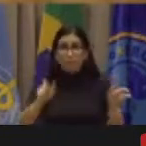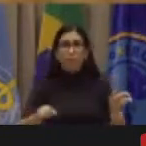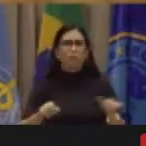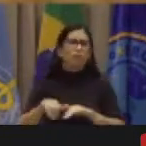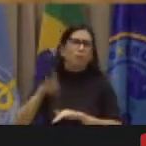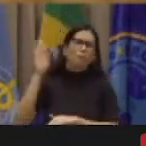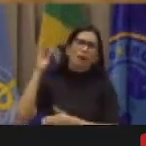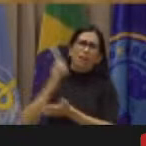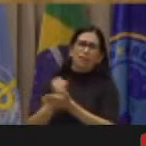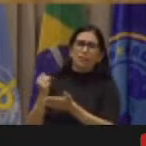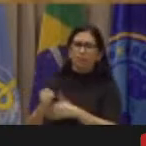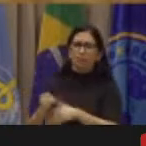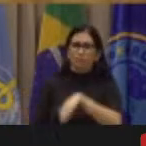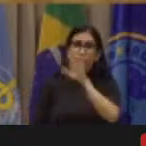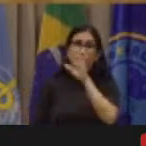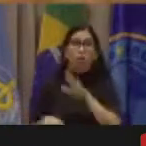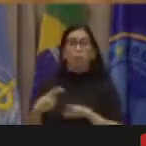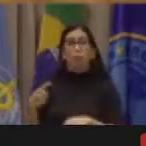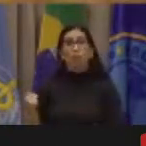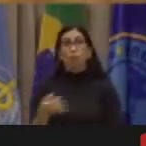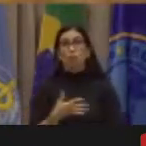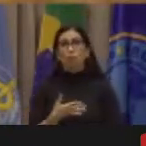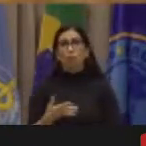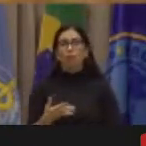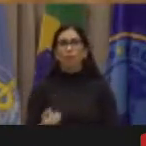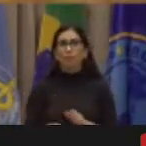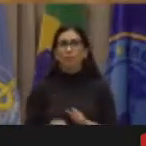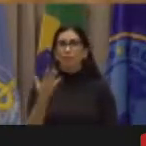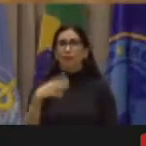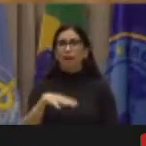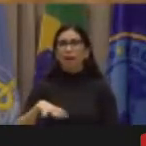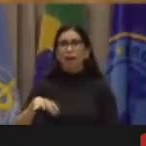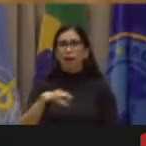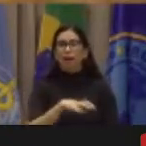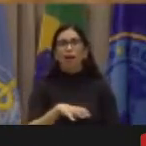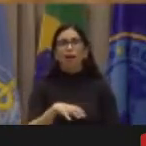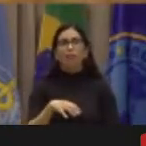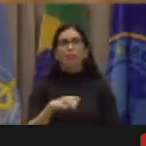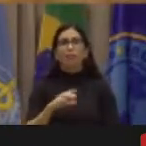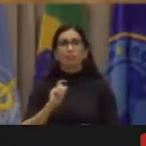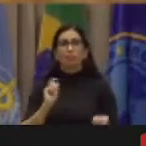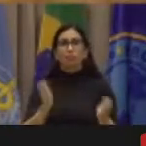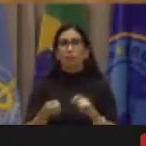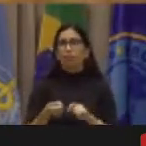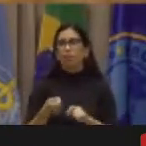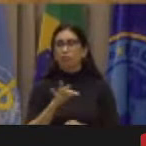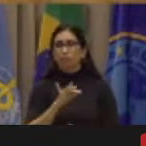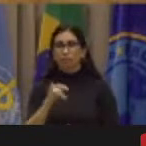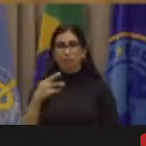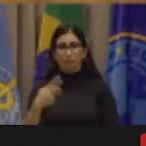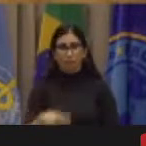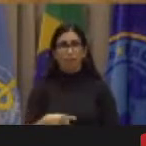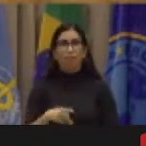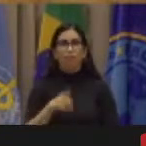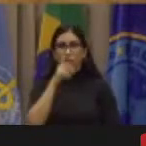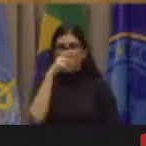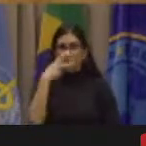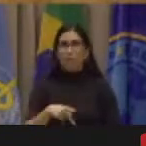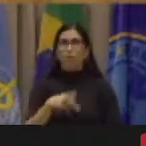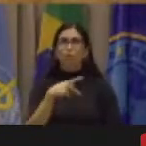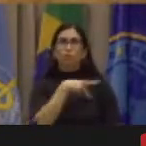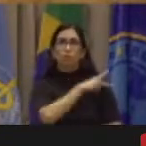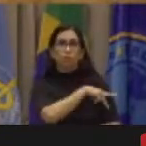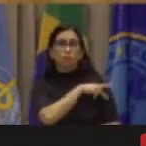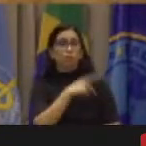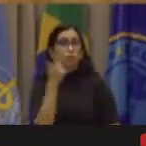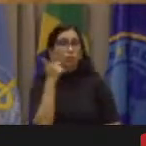more than 7,000 people because we opened jobs that from nothing, and we had a high turnover.